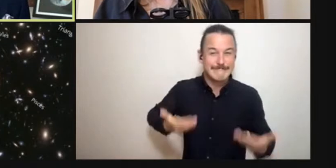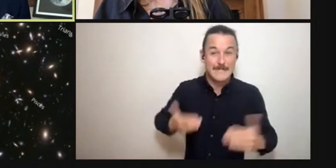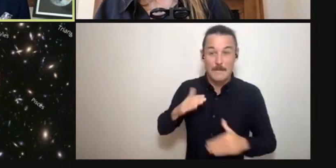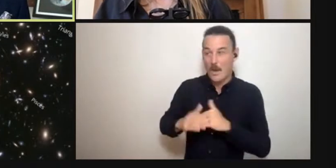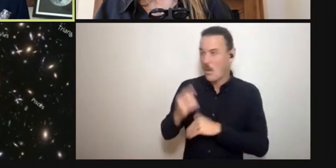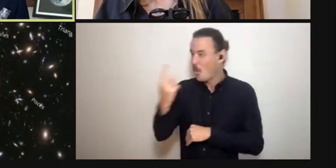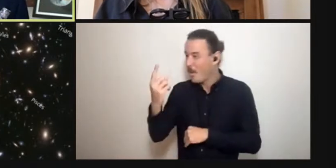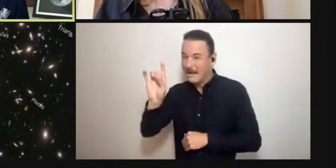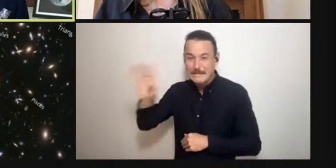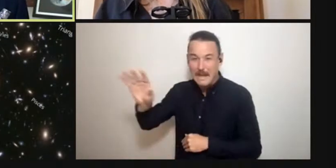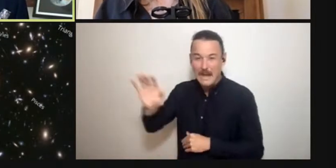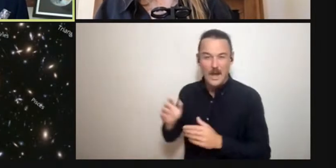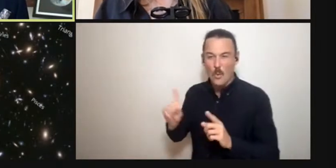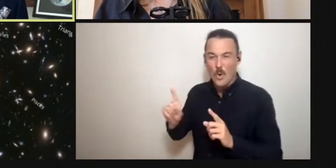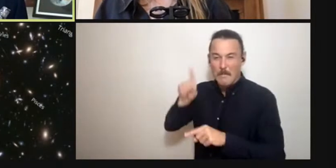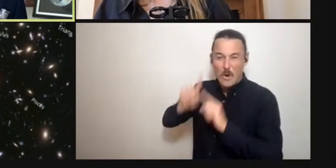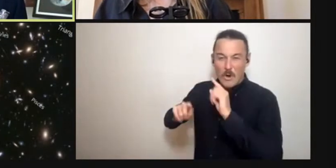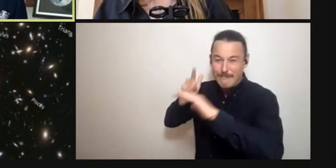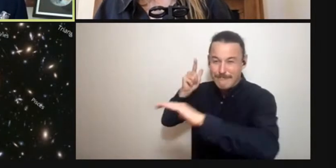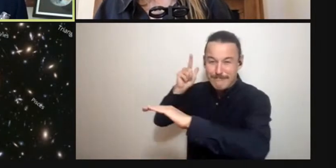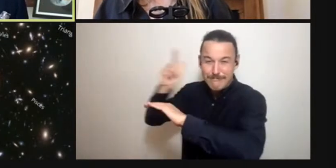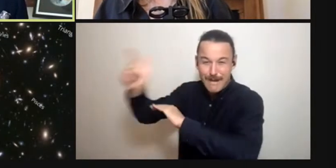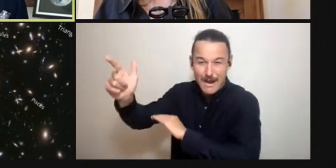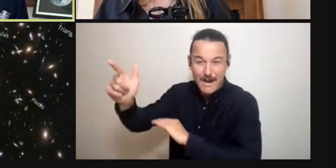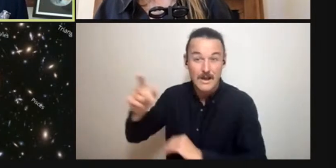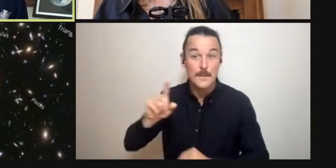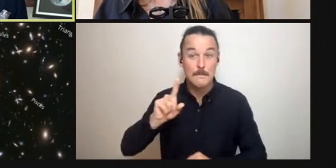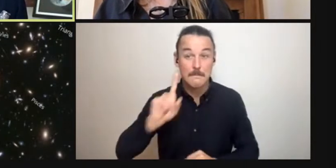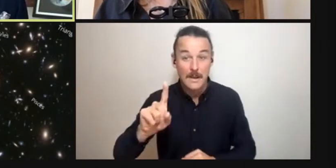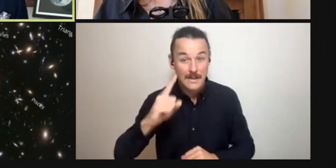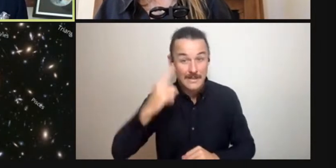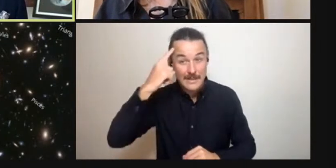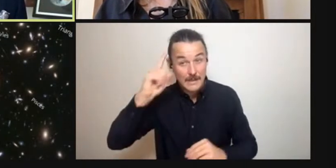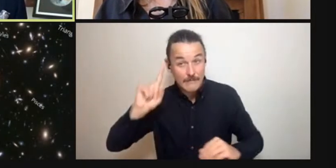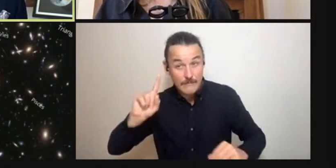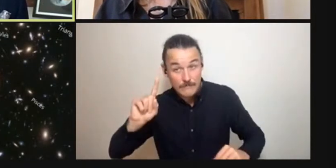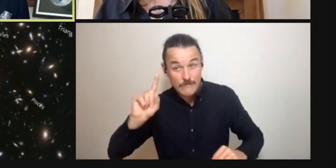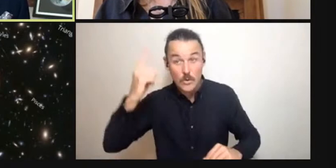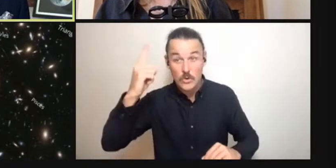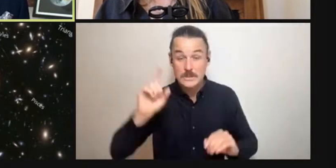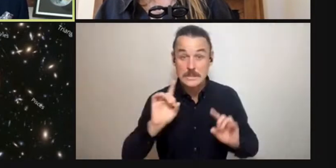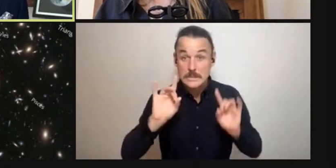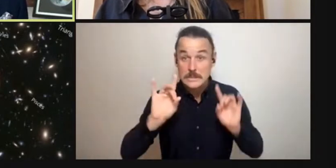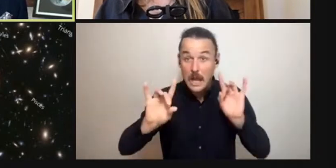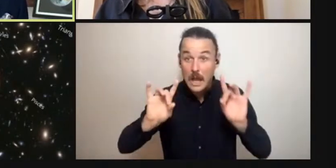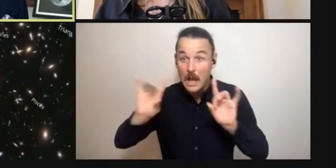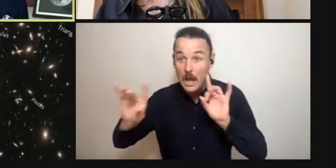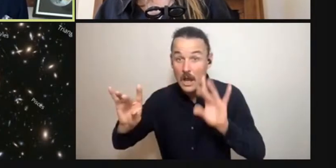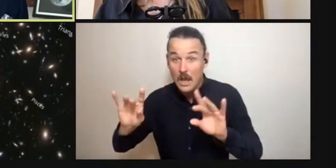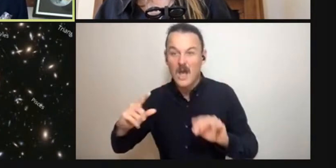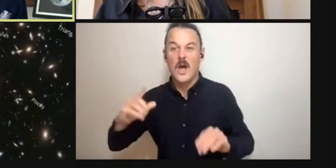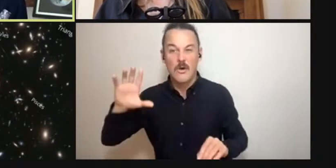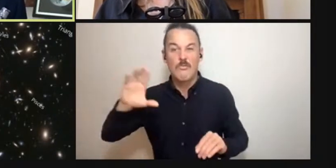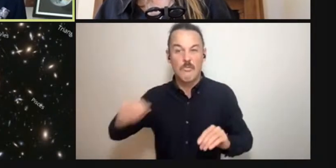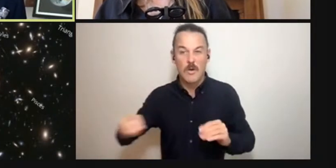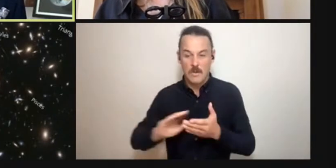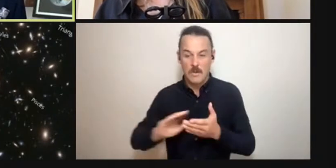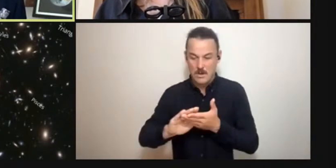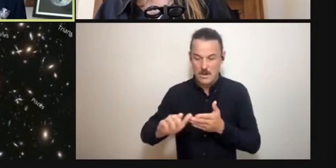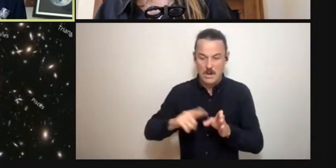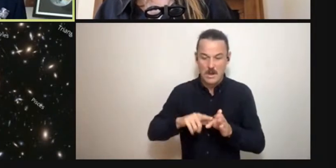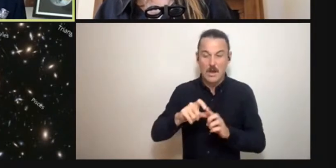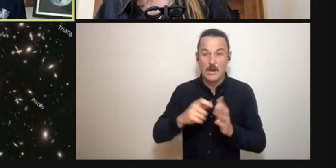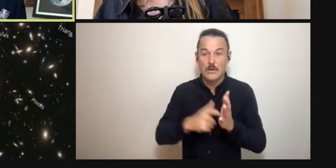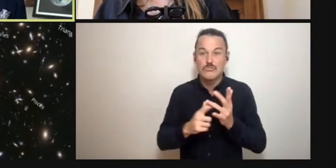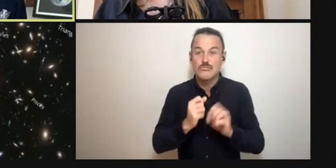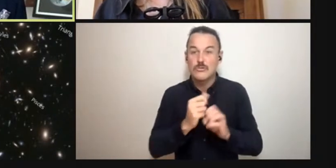think that the first stars were, as Rebecca said, made from hydrogen and helium. They